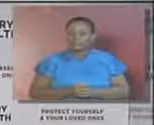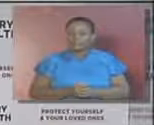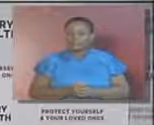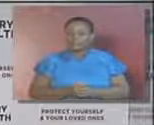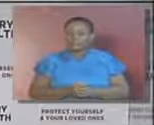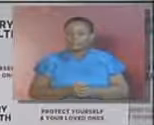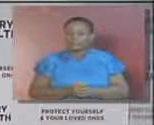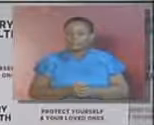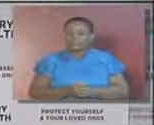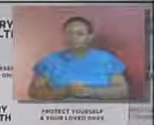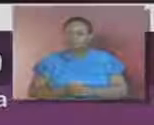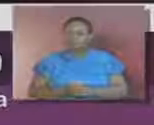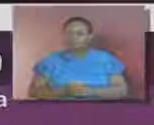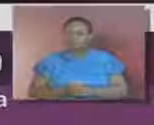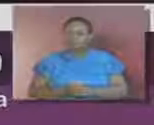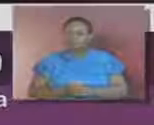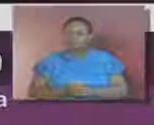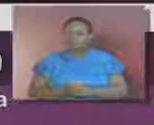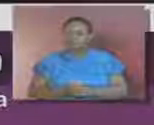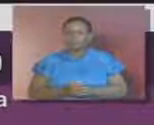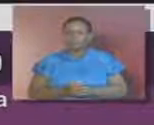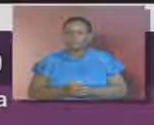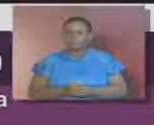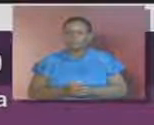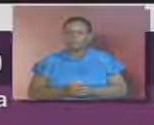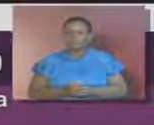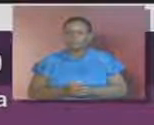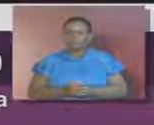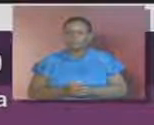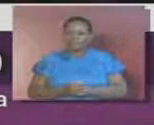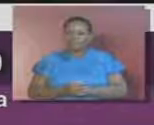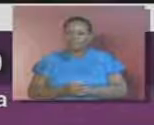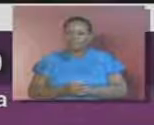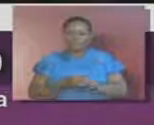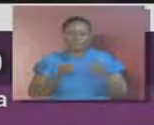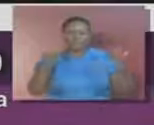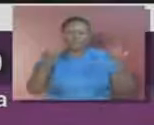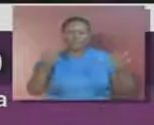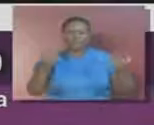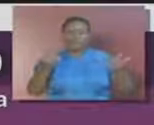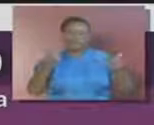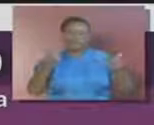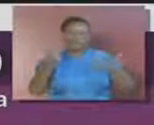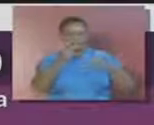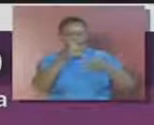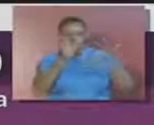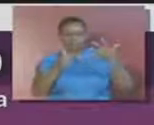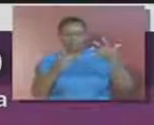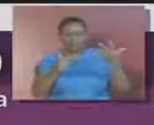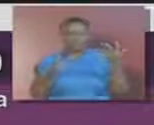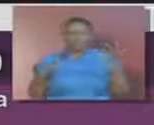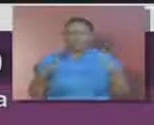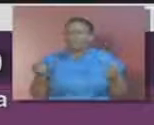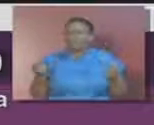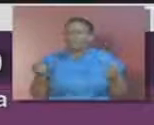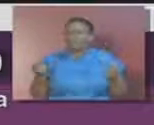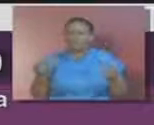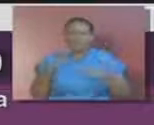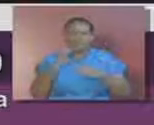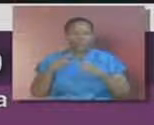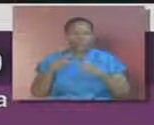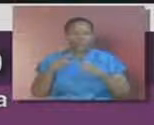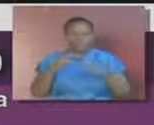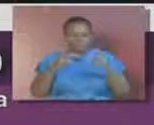the clinical protocols to deal with people who have concerns, and what policy directive has been given